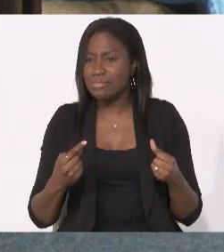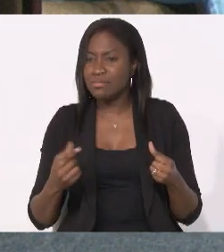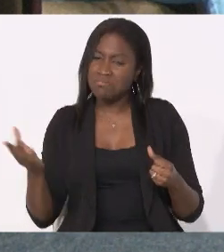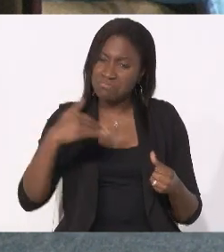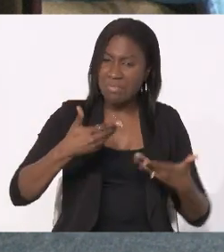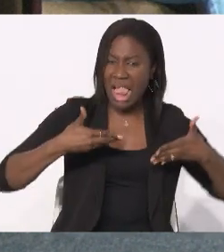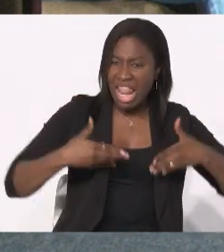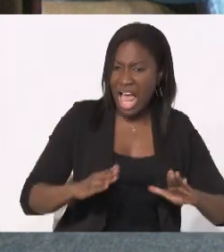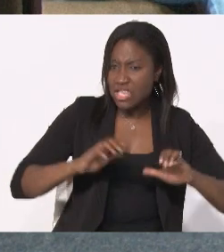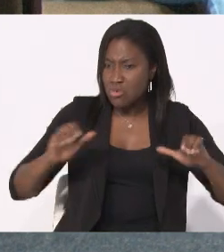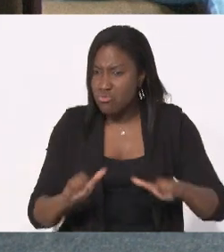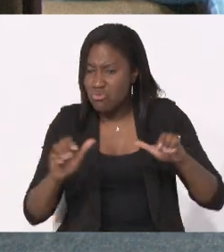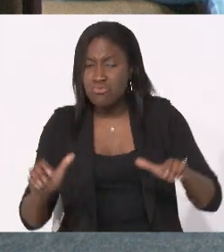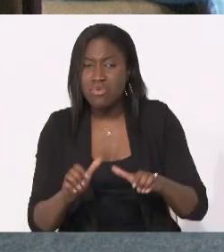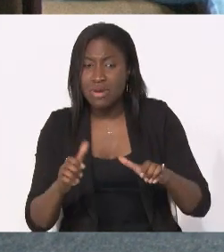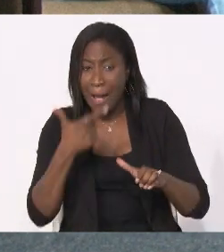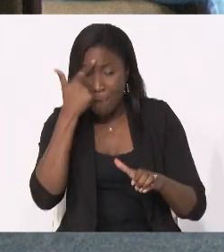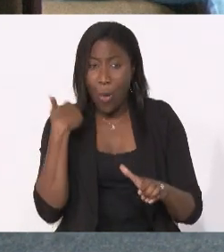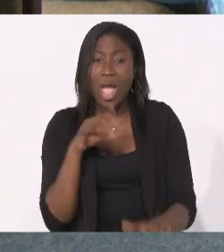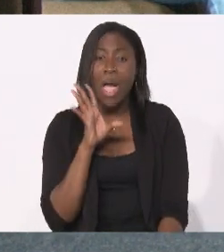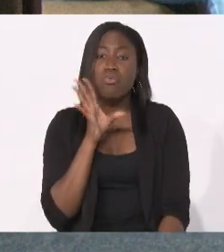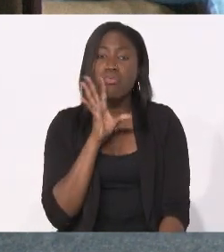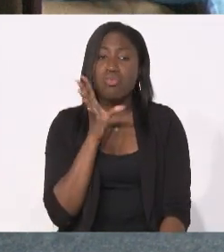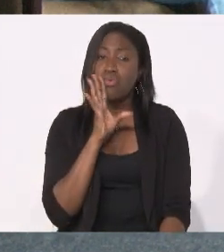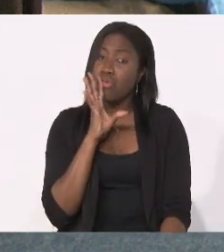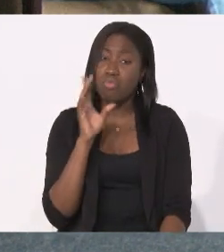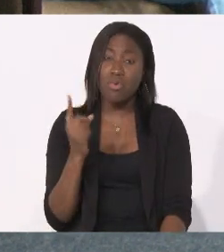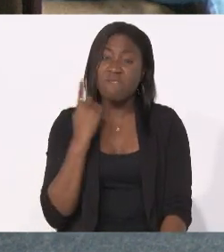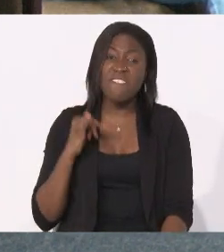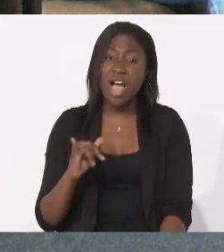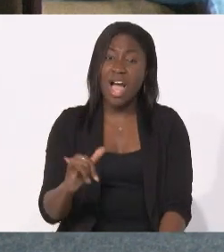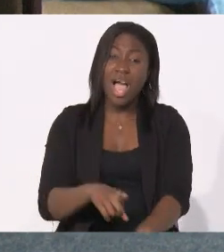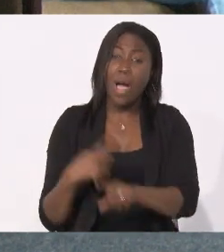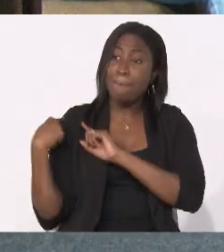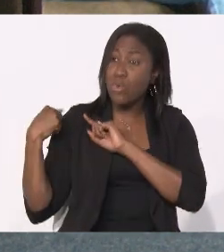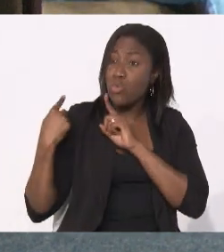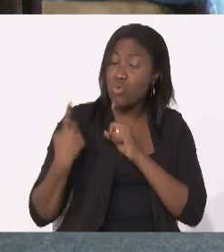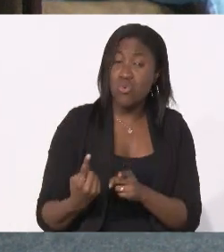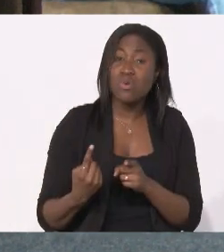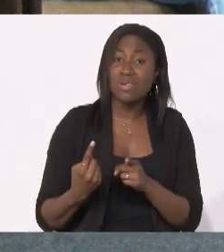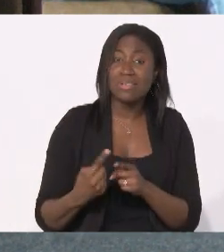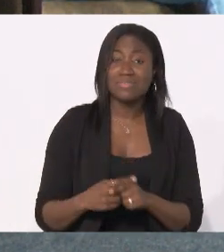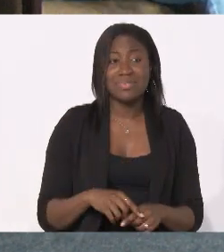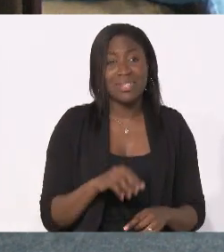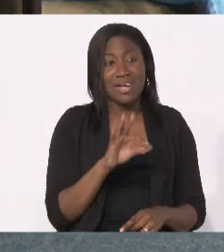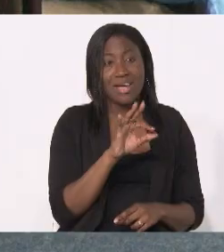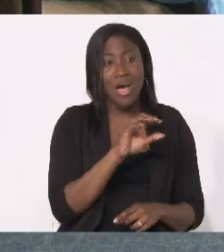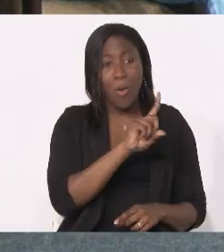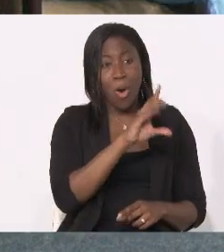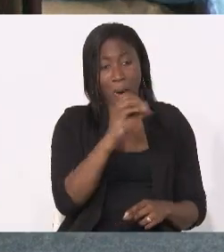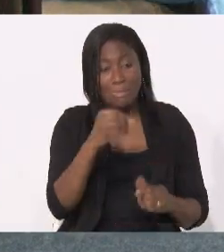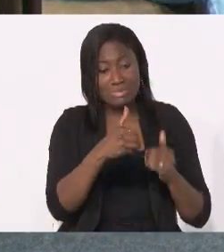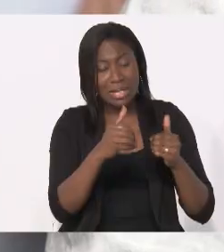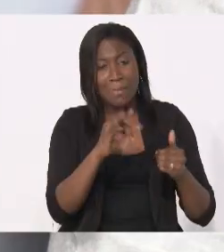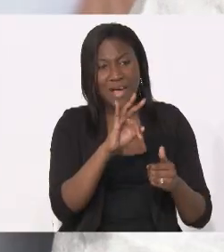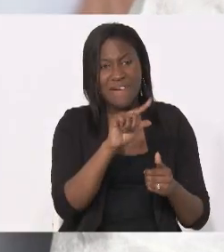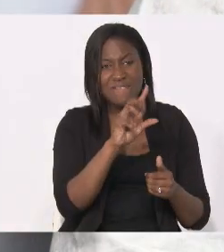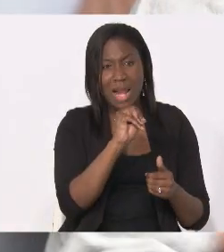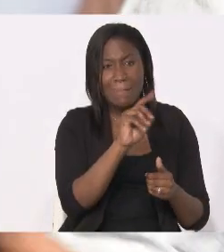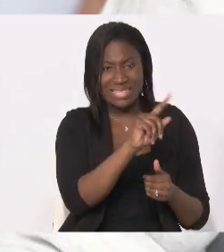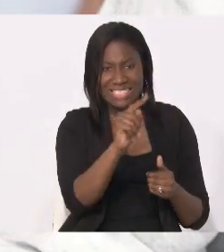the development of the sector. But it's that connection now,